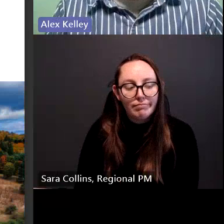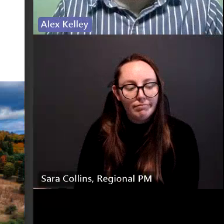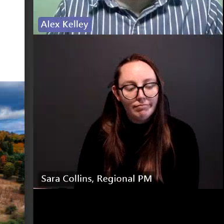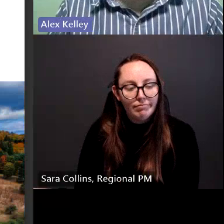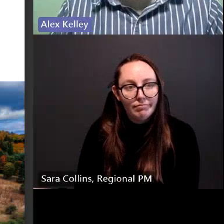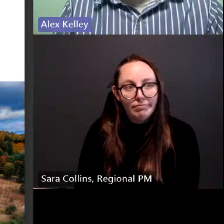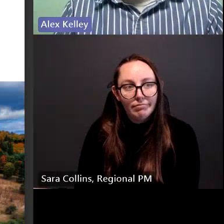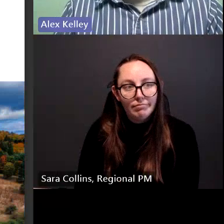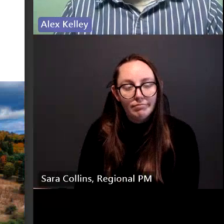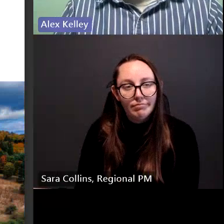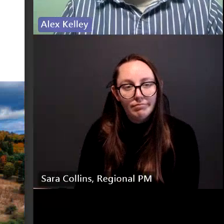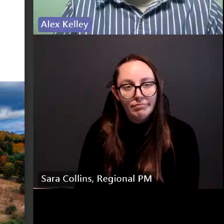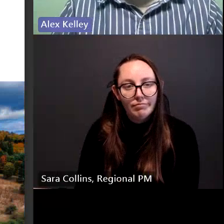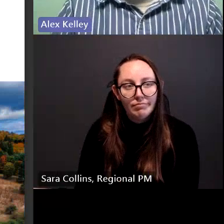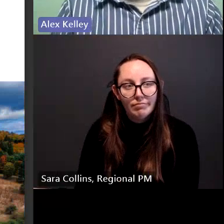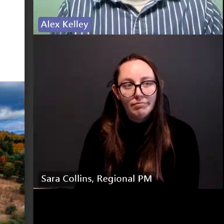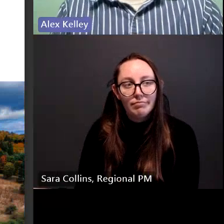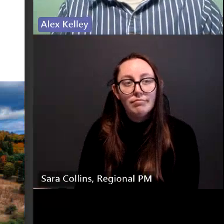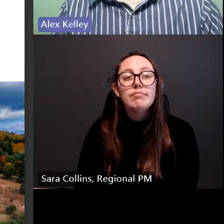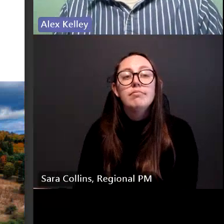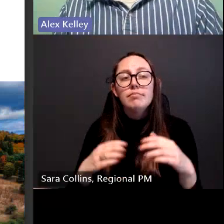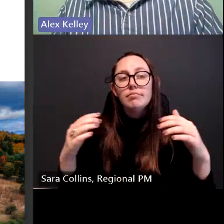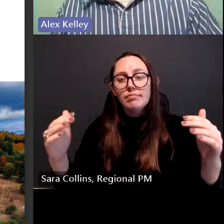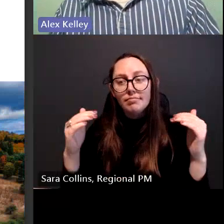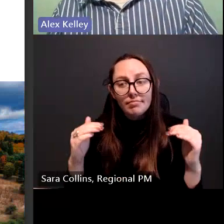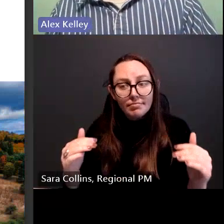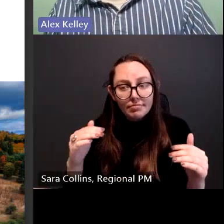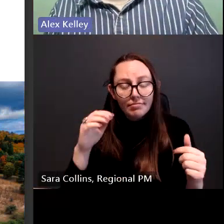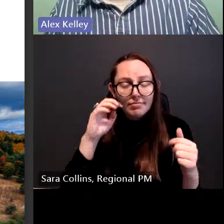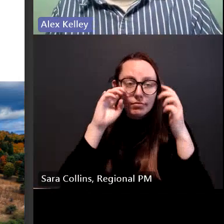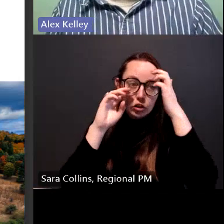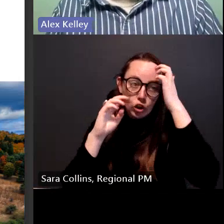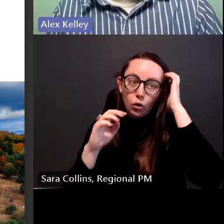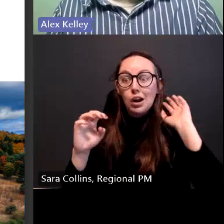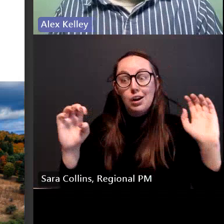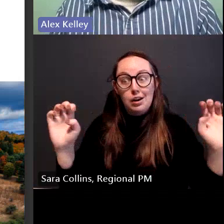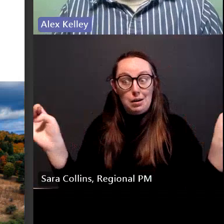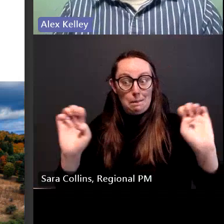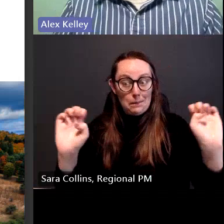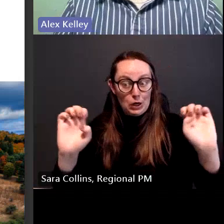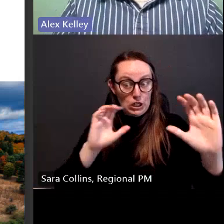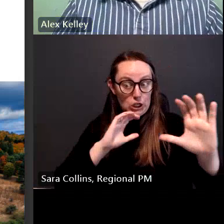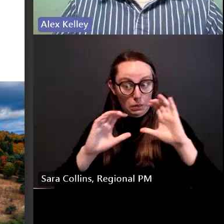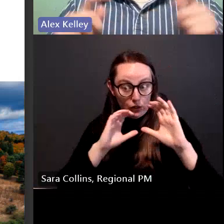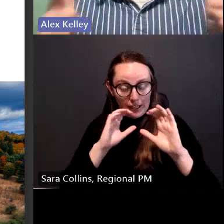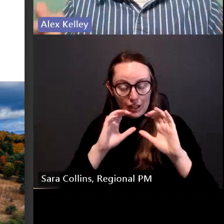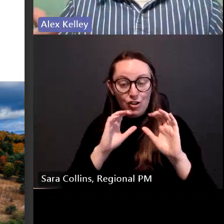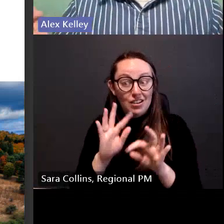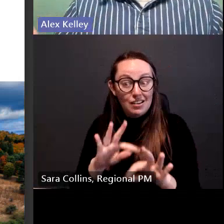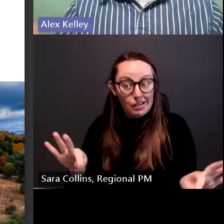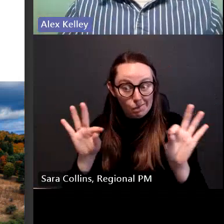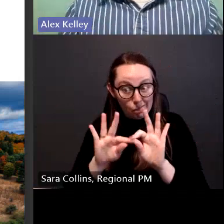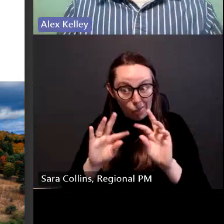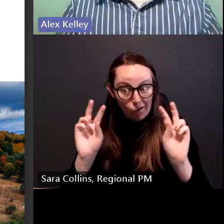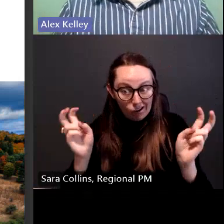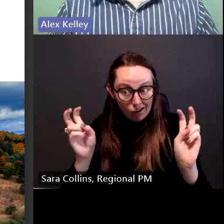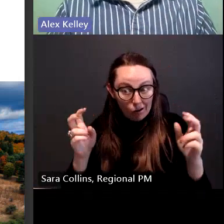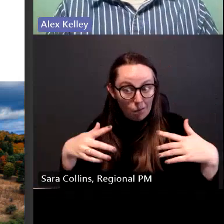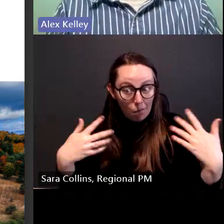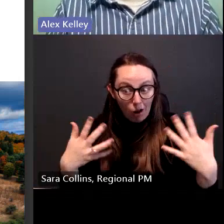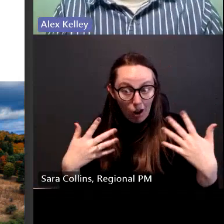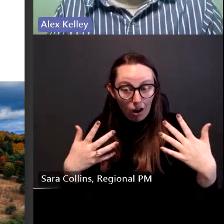So again, the big theme of some of the emergency communications is, there's a plan in place for